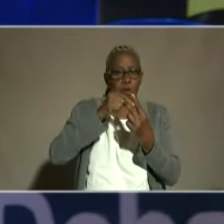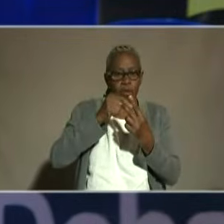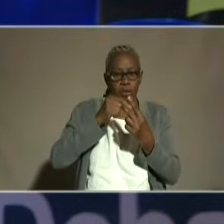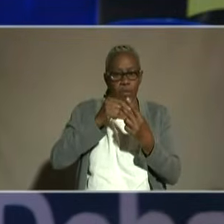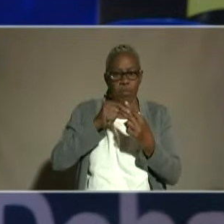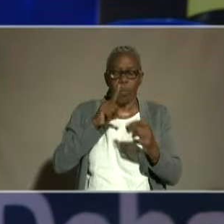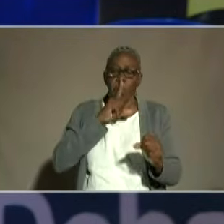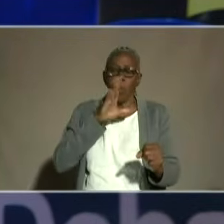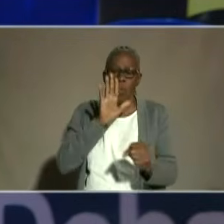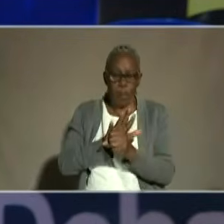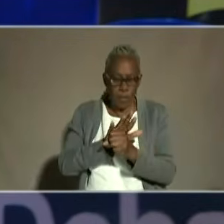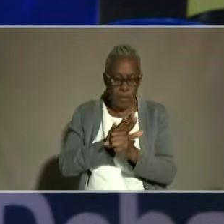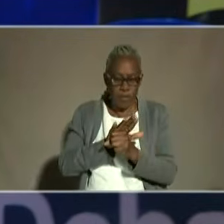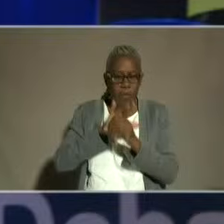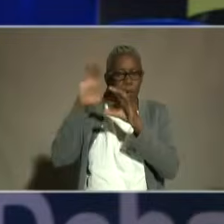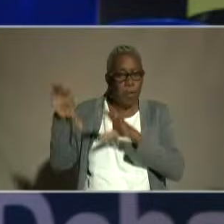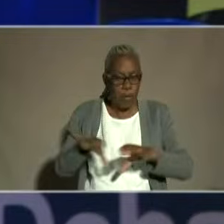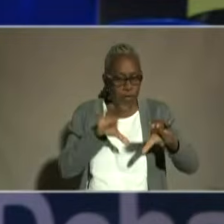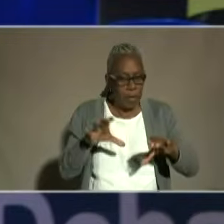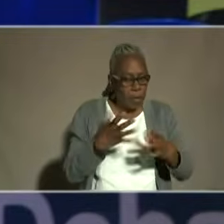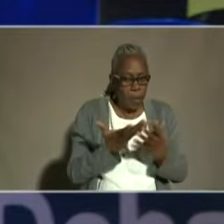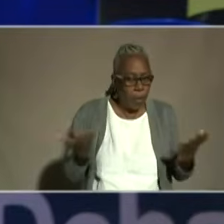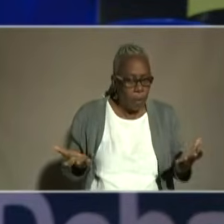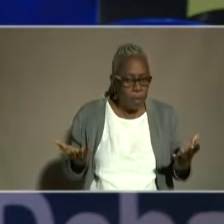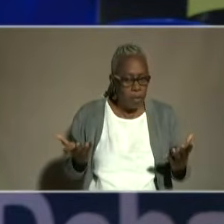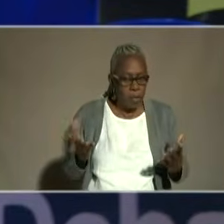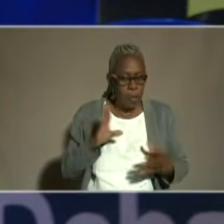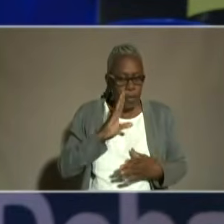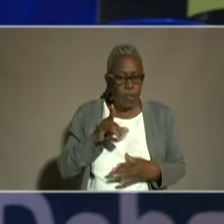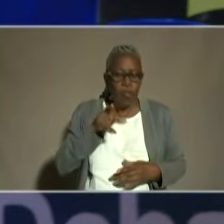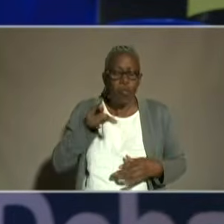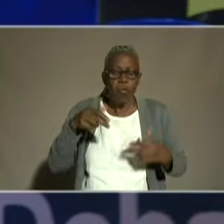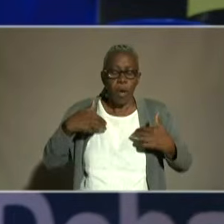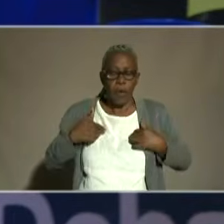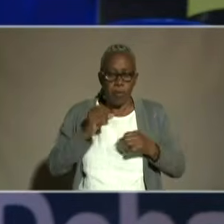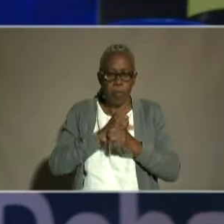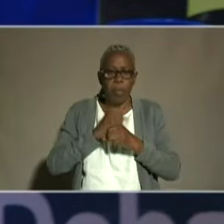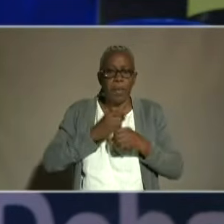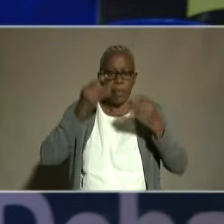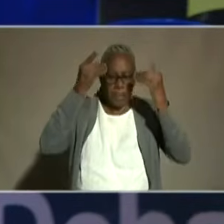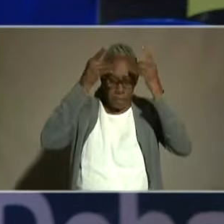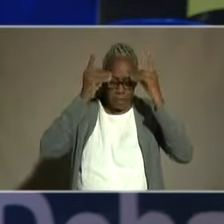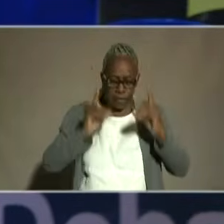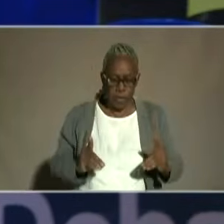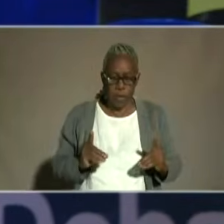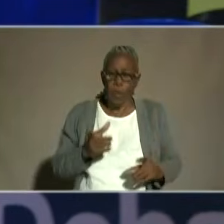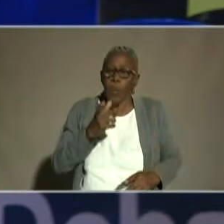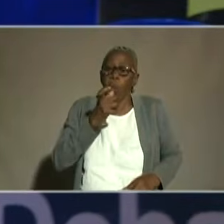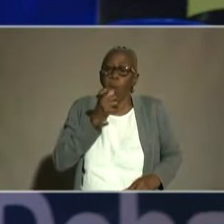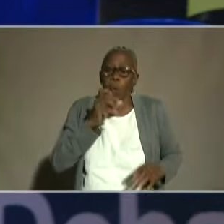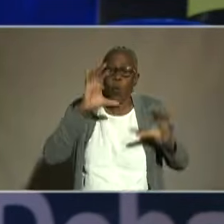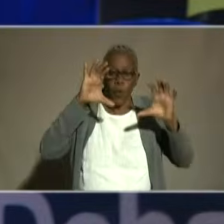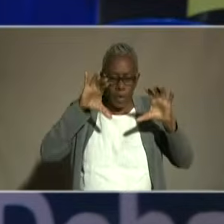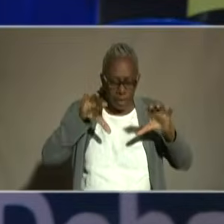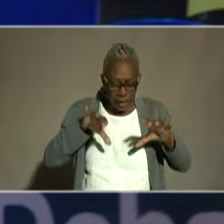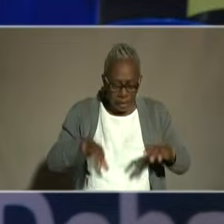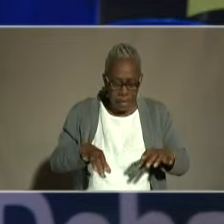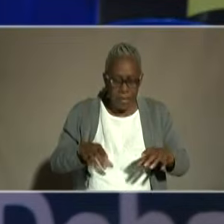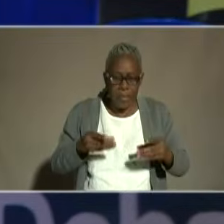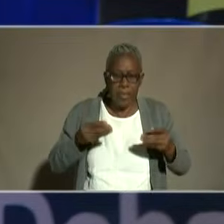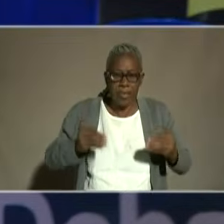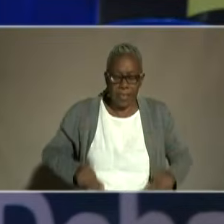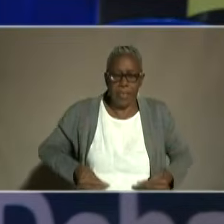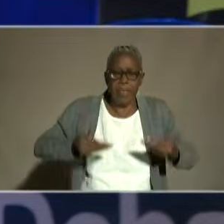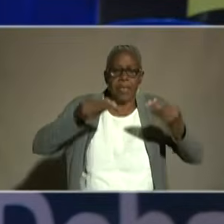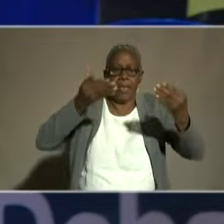performance. That's what it is. You have to make a decision. Who can deliver?